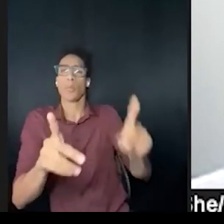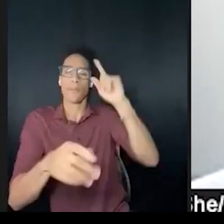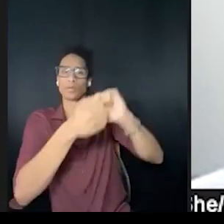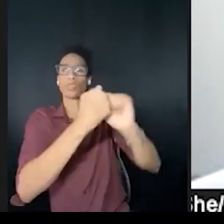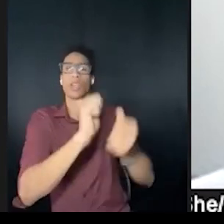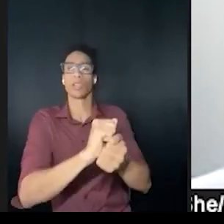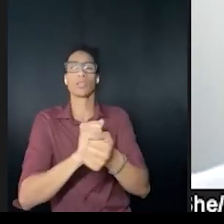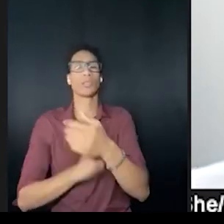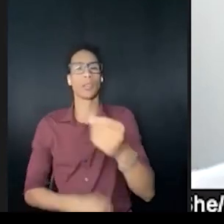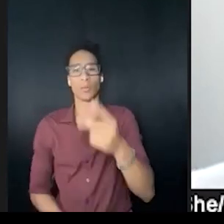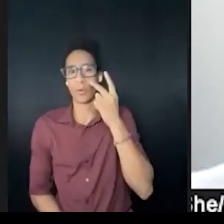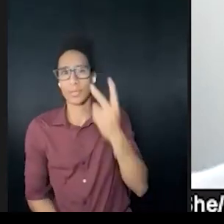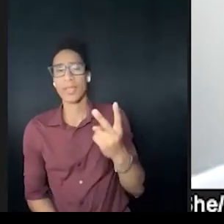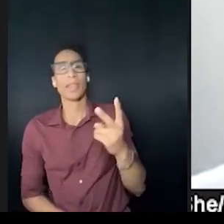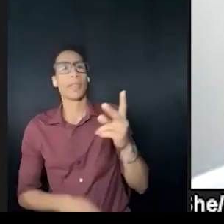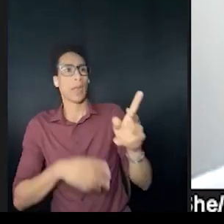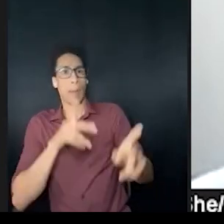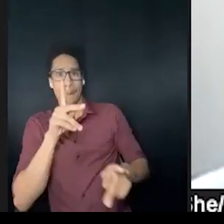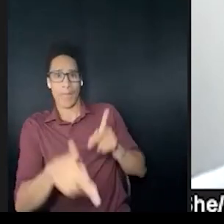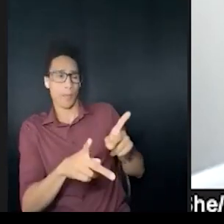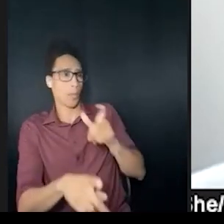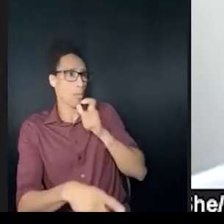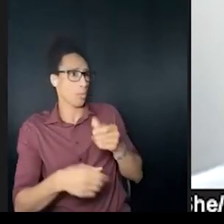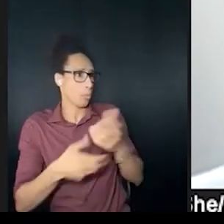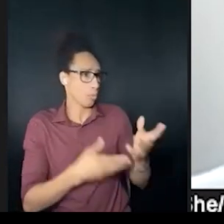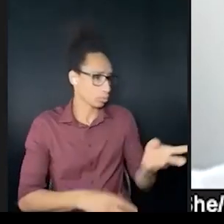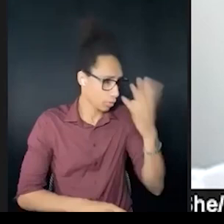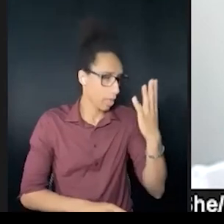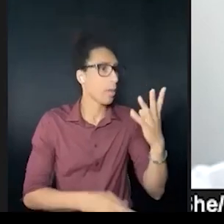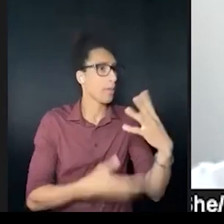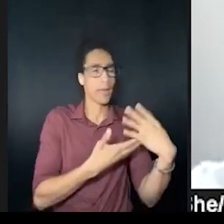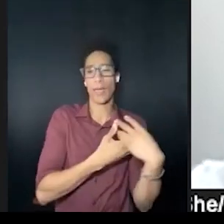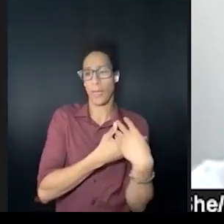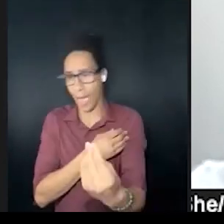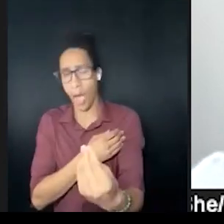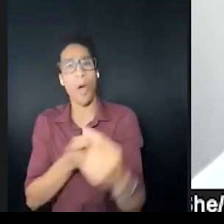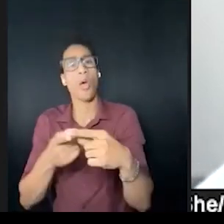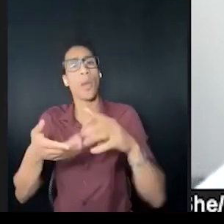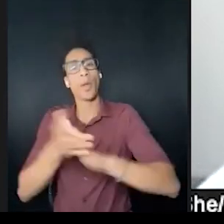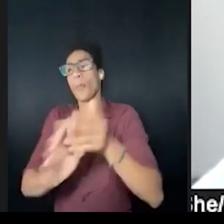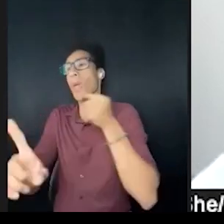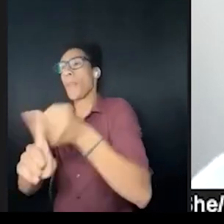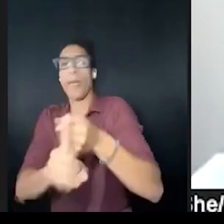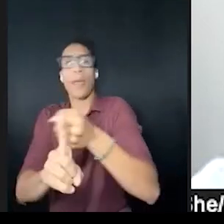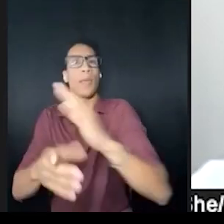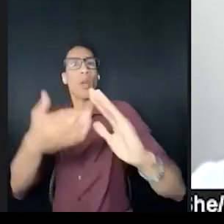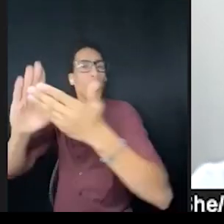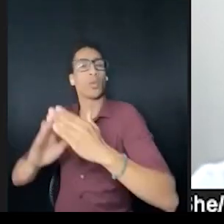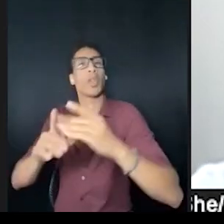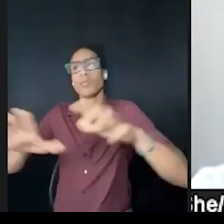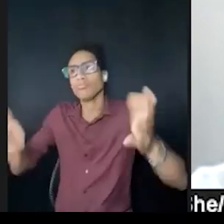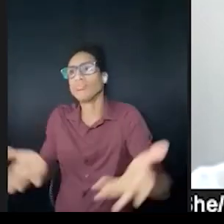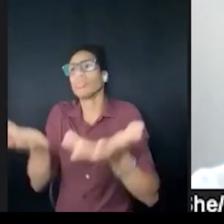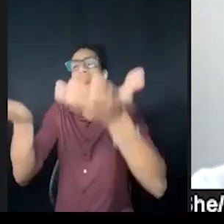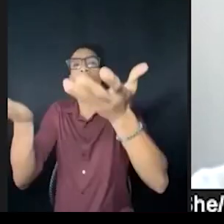and became pillars of their community, that speaks to their resilience and their character, because the system isn't designed to